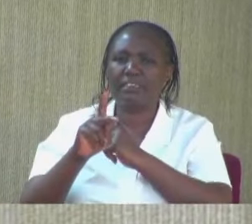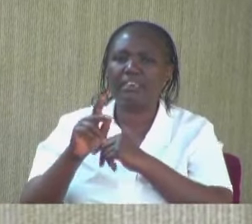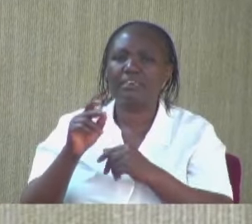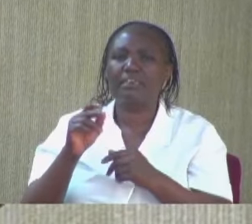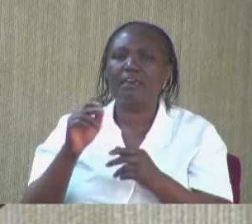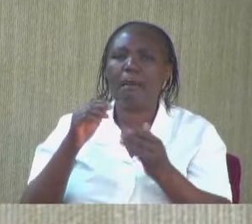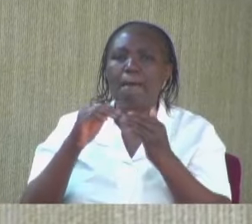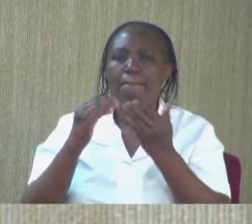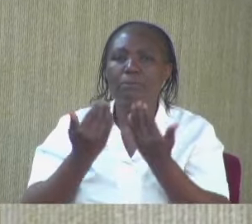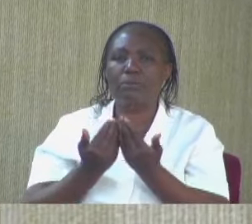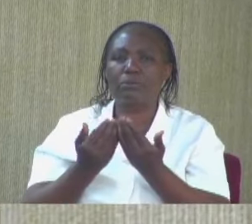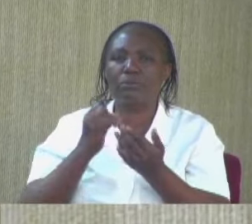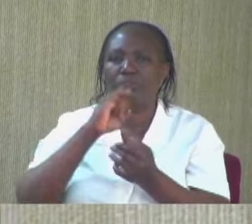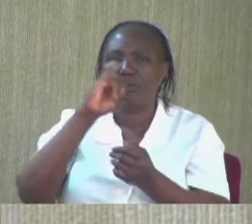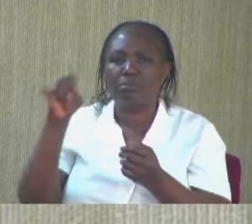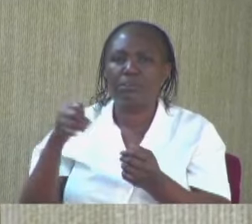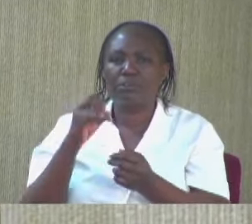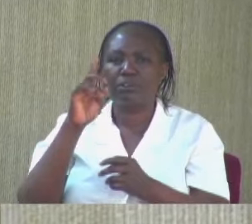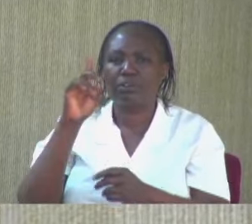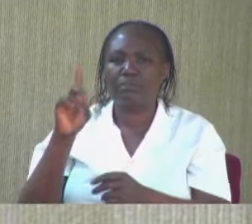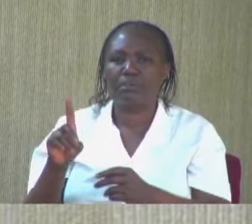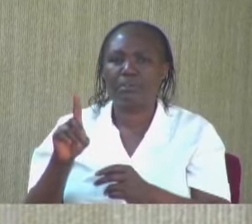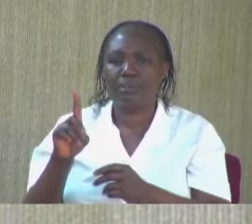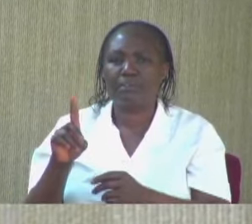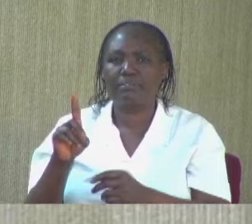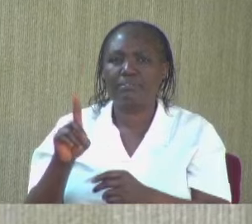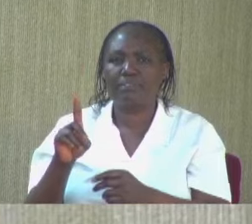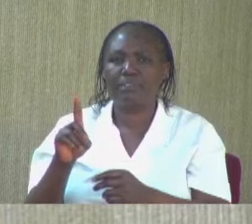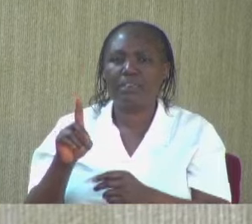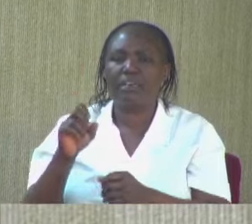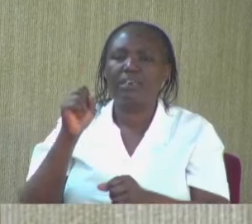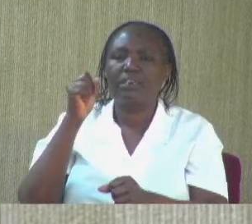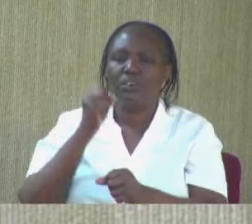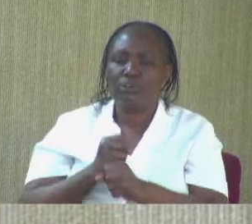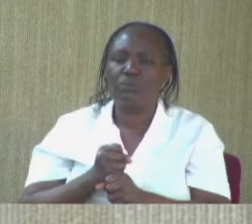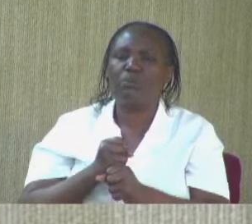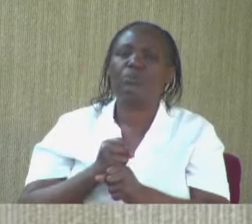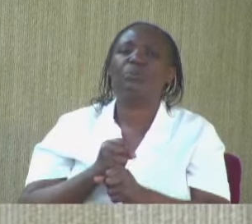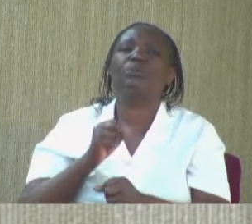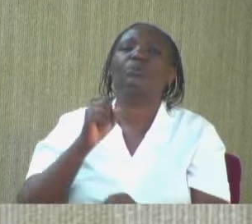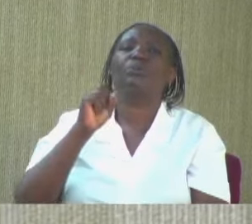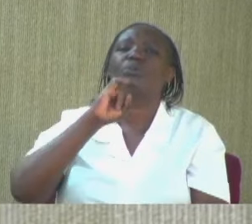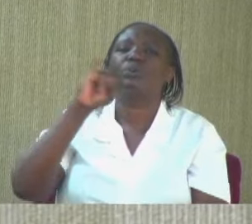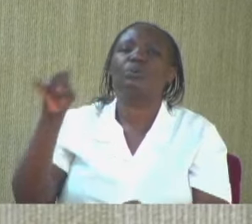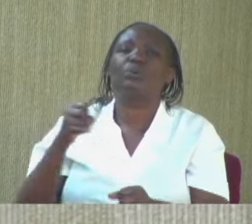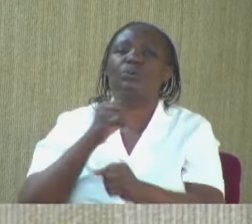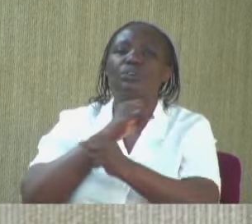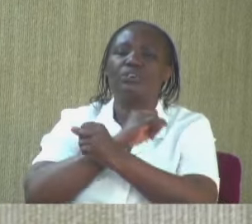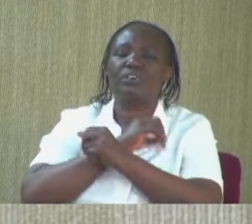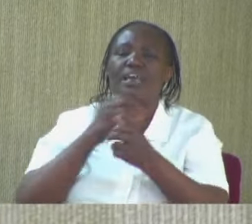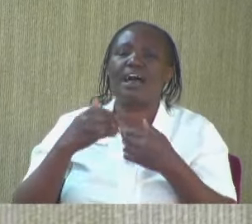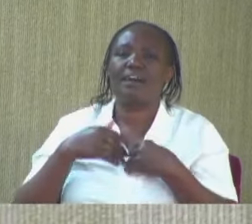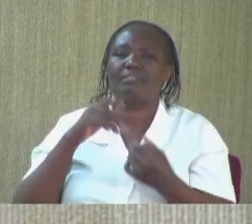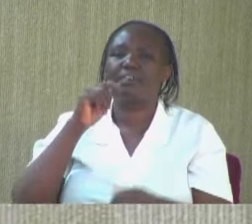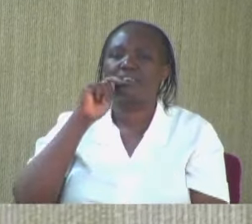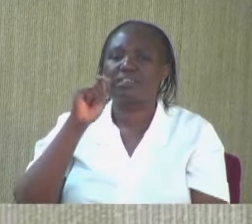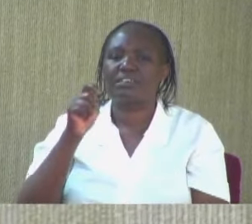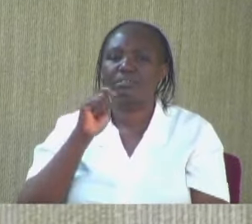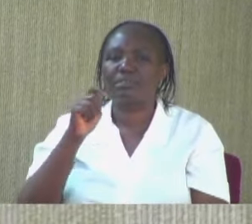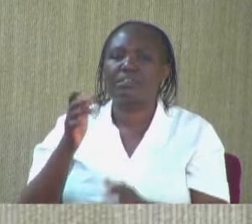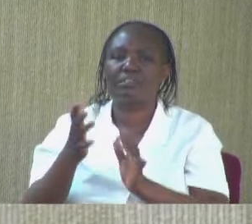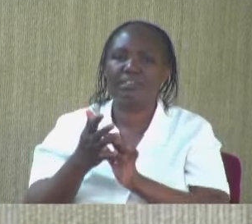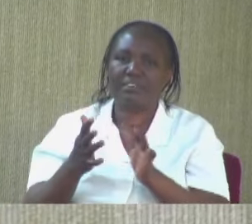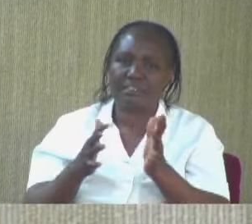John. Detail number one. Did John the Revelator have the testimony of